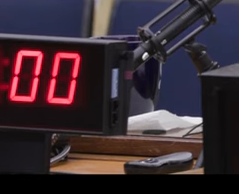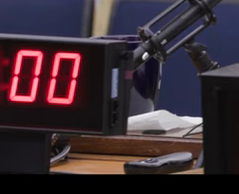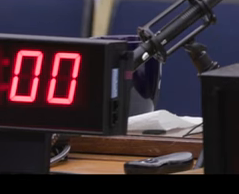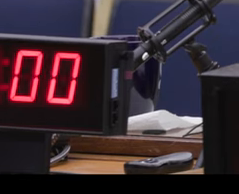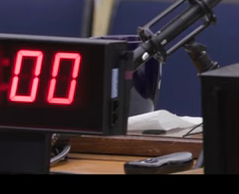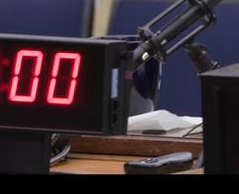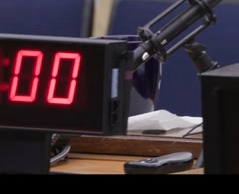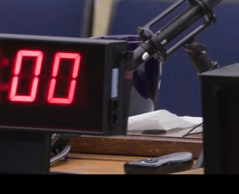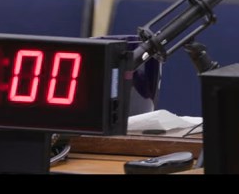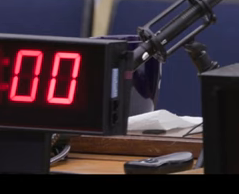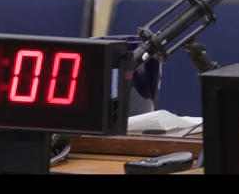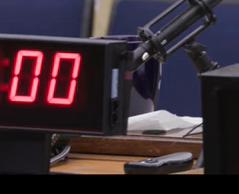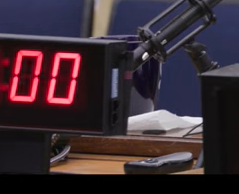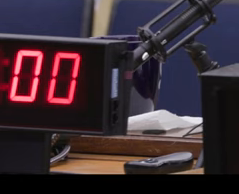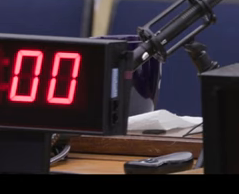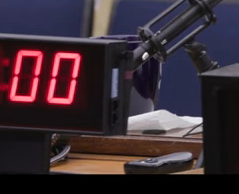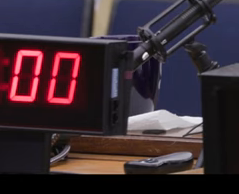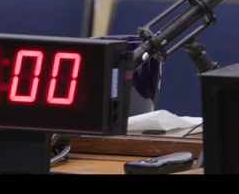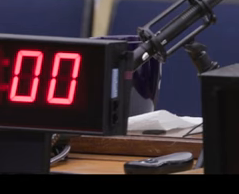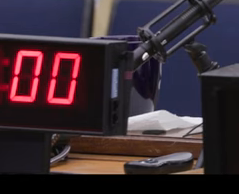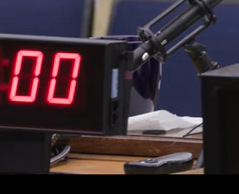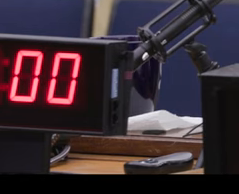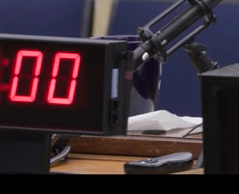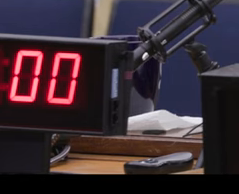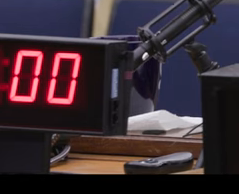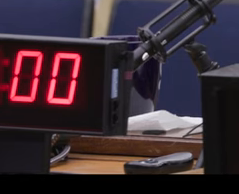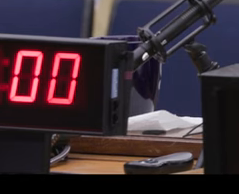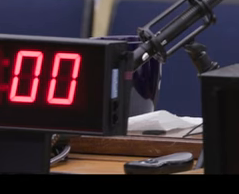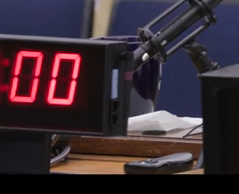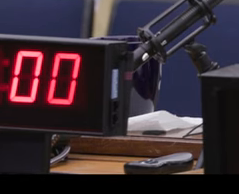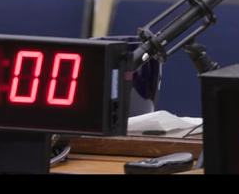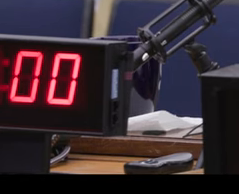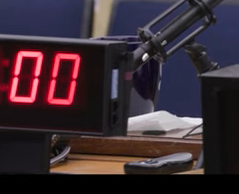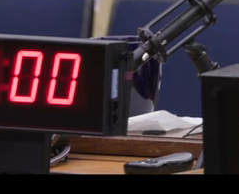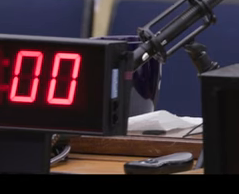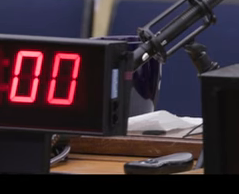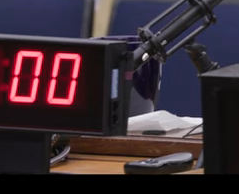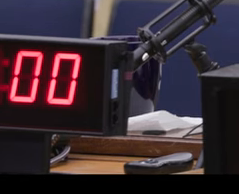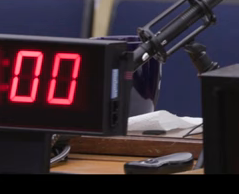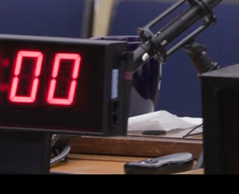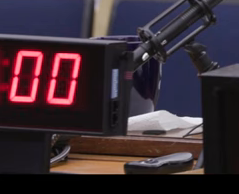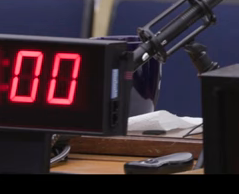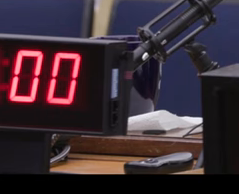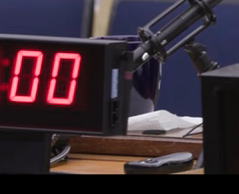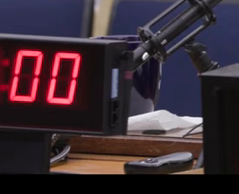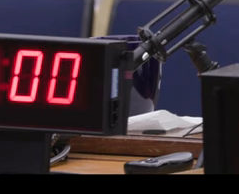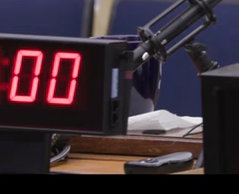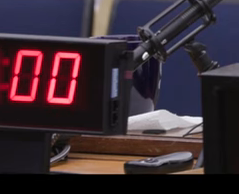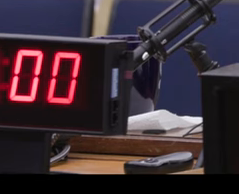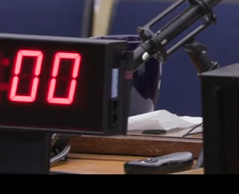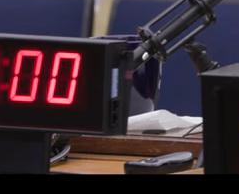we work together. Today we thrive together. Today we rise together. Together we will